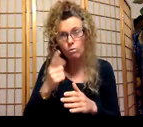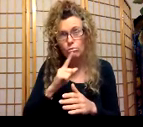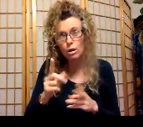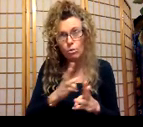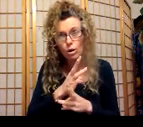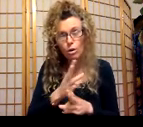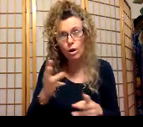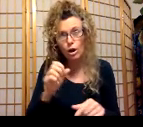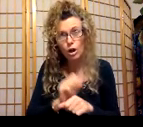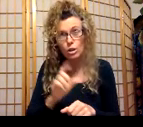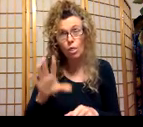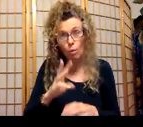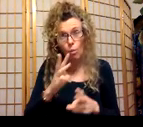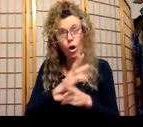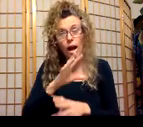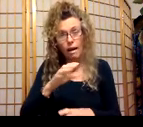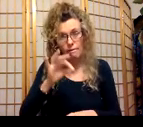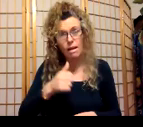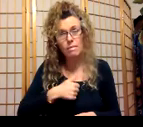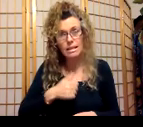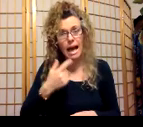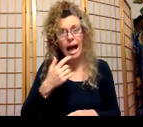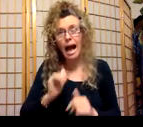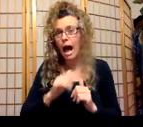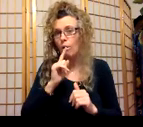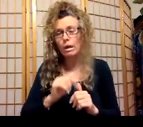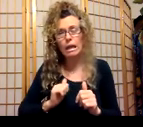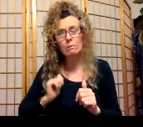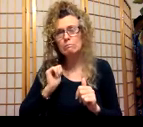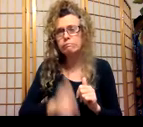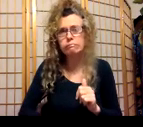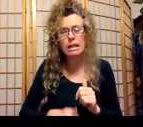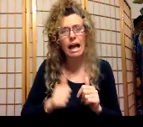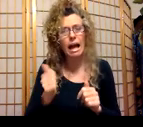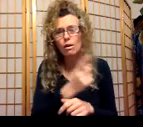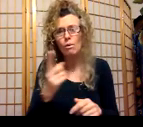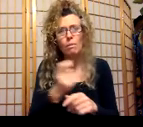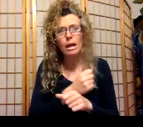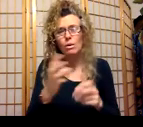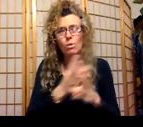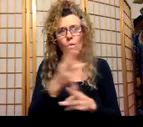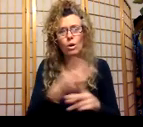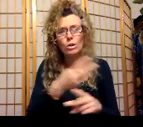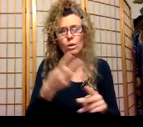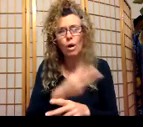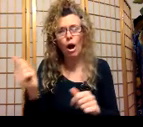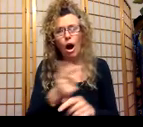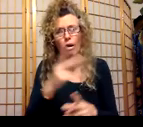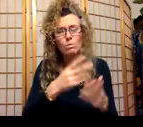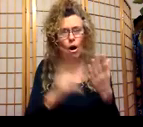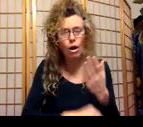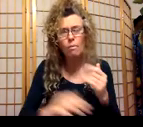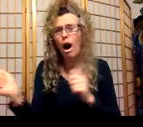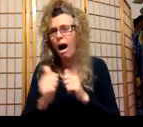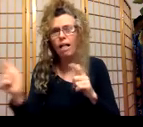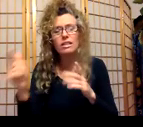found myself in, and how it still bulldozes over everything, making the world worse and worse with all its programs and